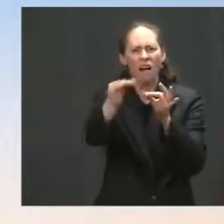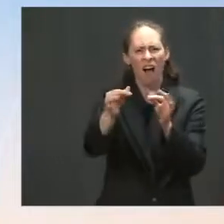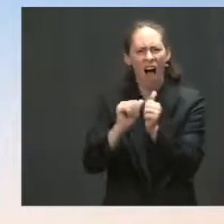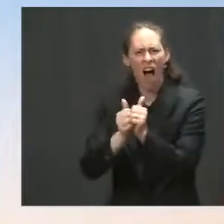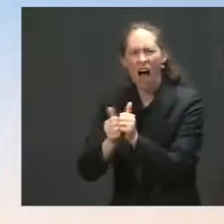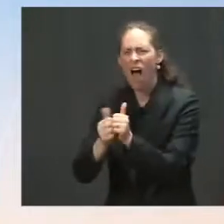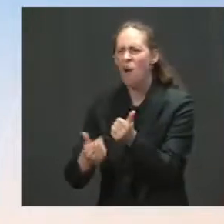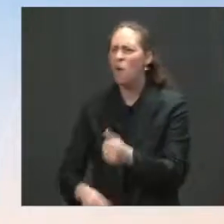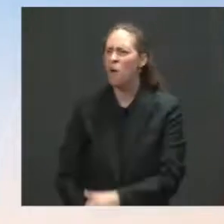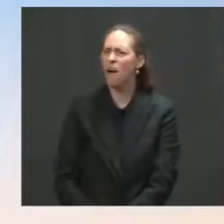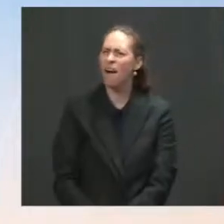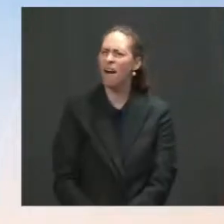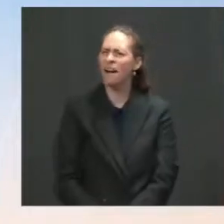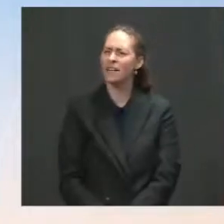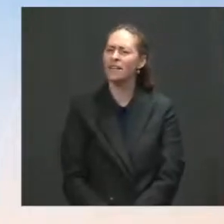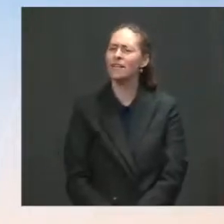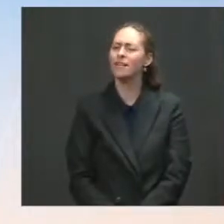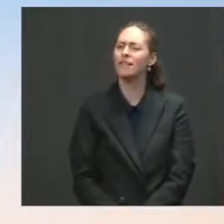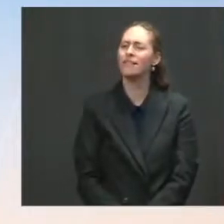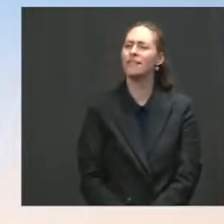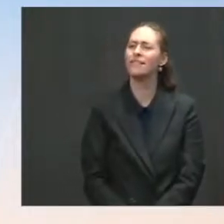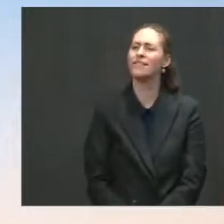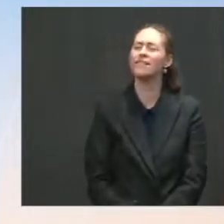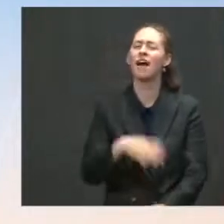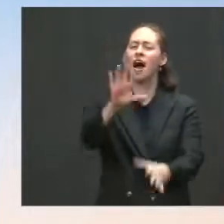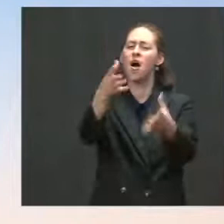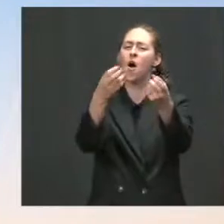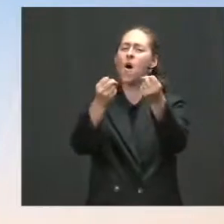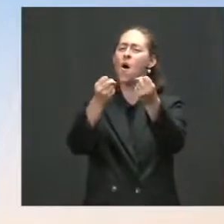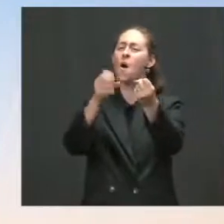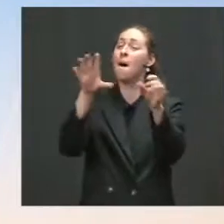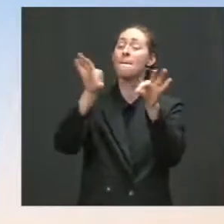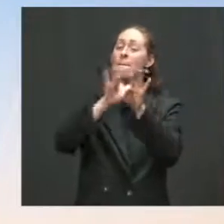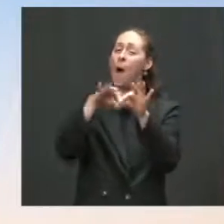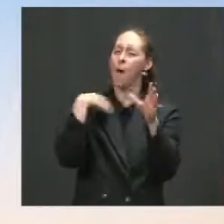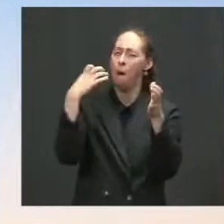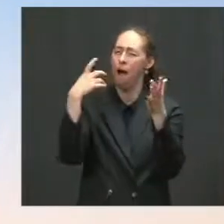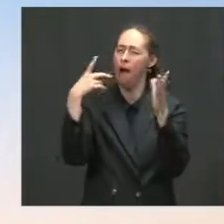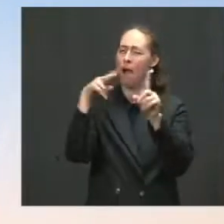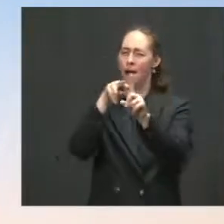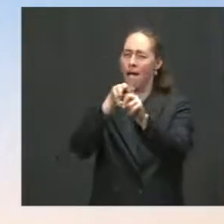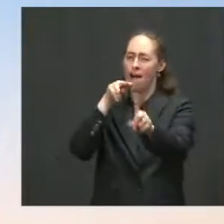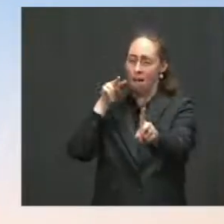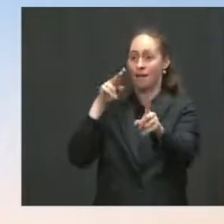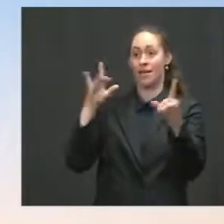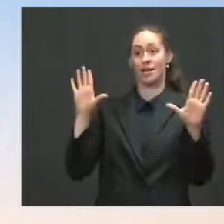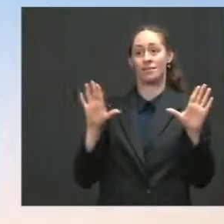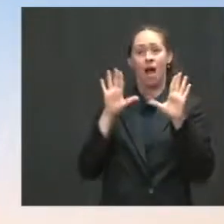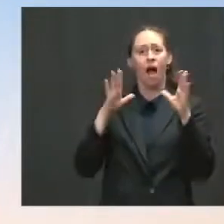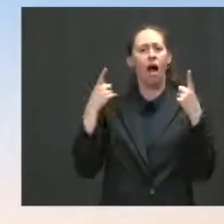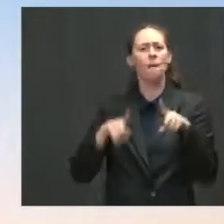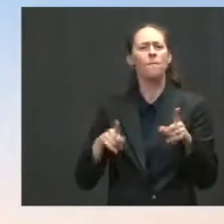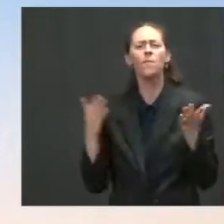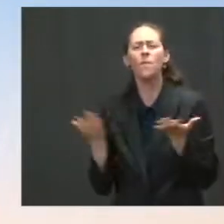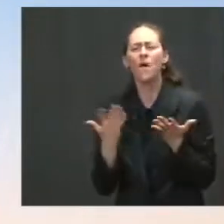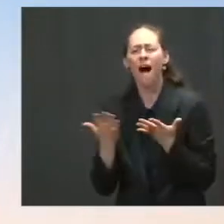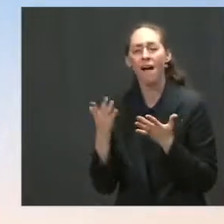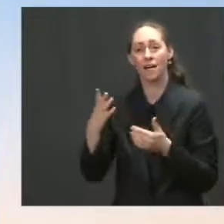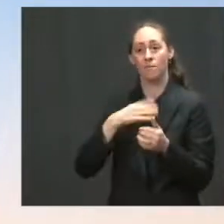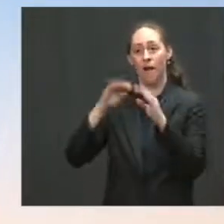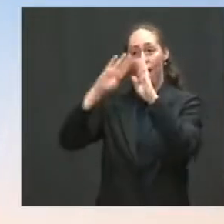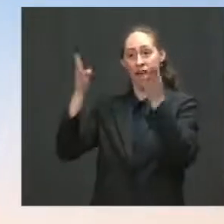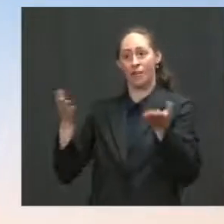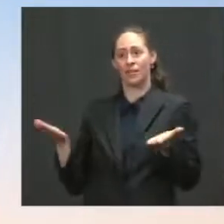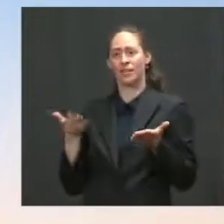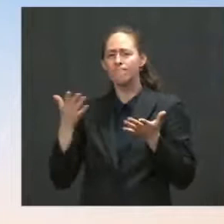back a little bit before that to Sunday when we were engaged, the administration, the White House was engaged directly with the CDC